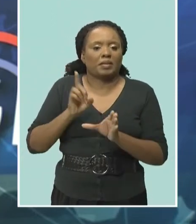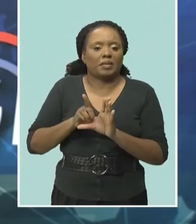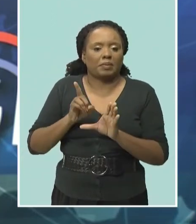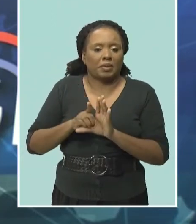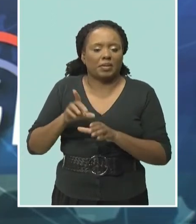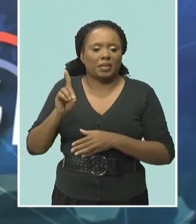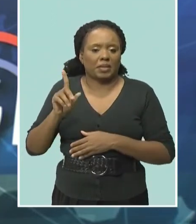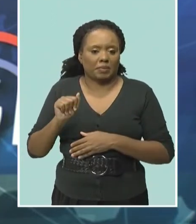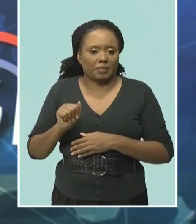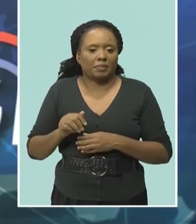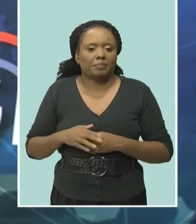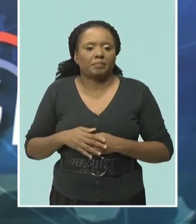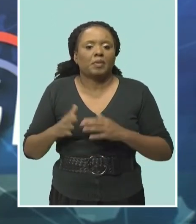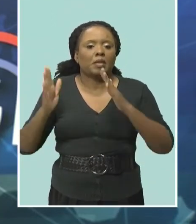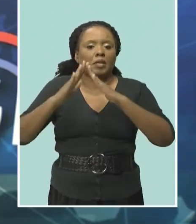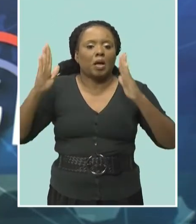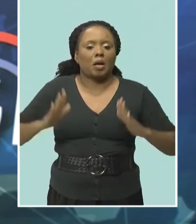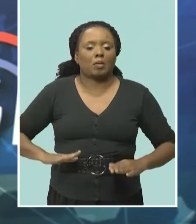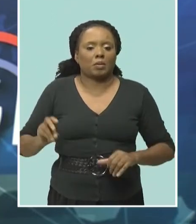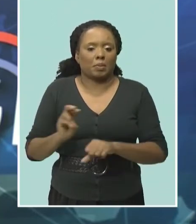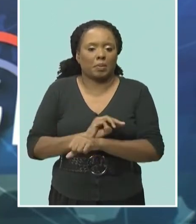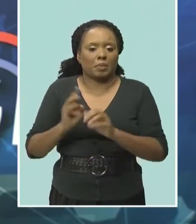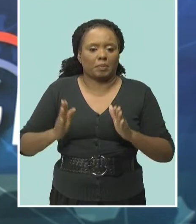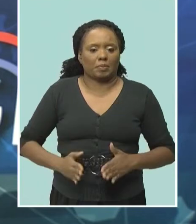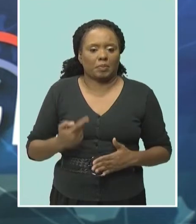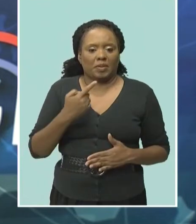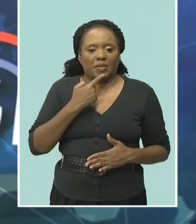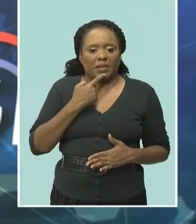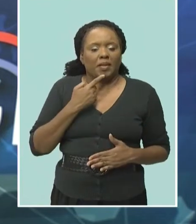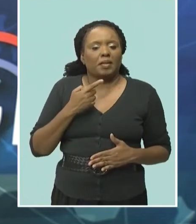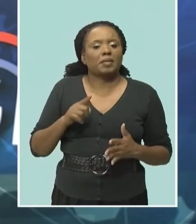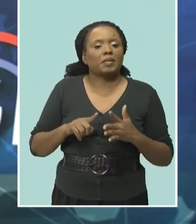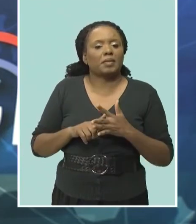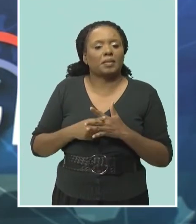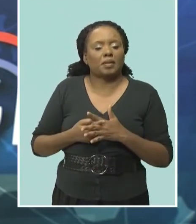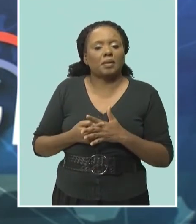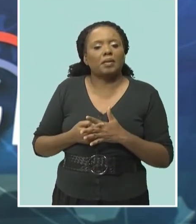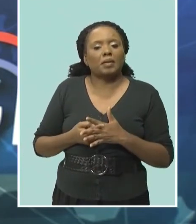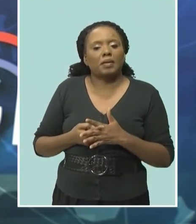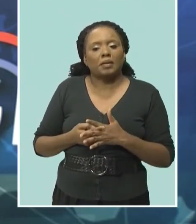Dwight Sutherland noted the process for the lease started a few years ago and it